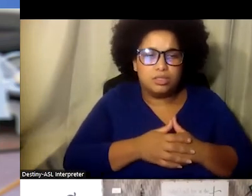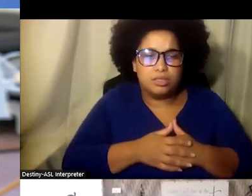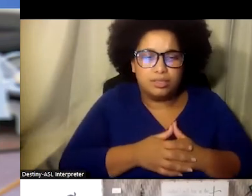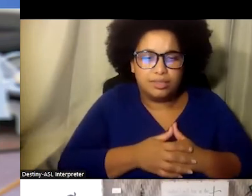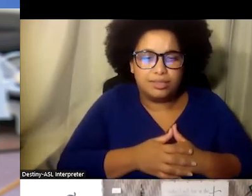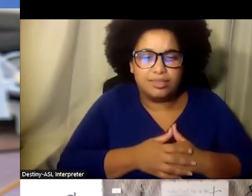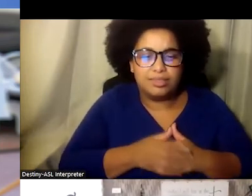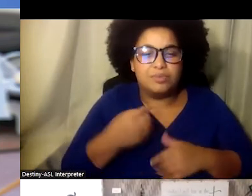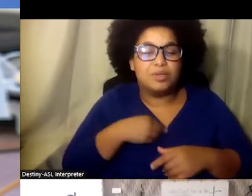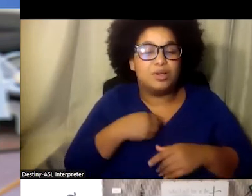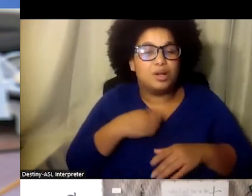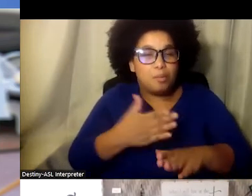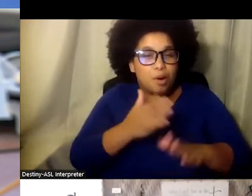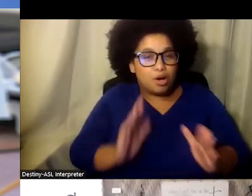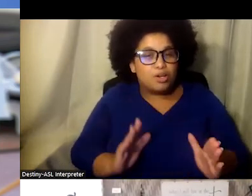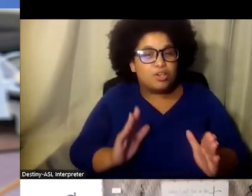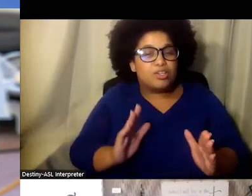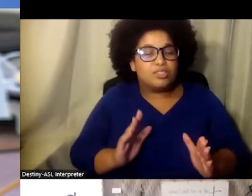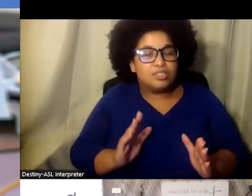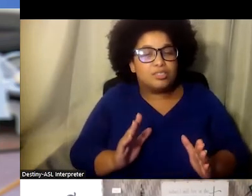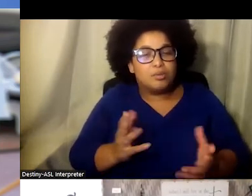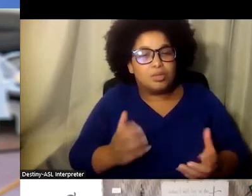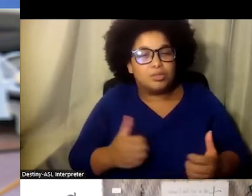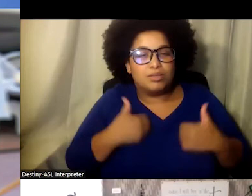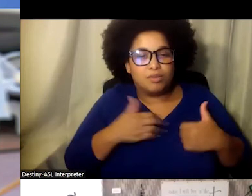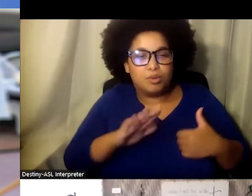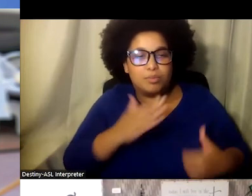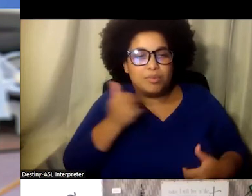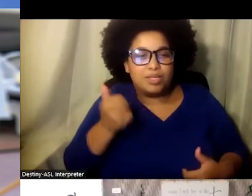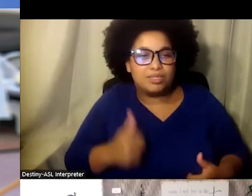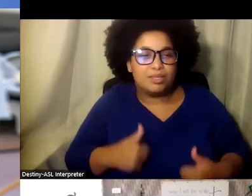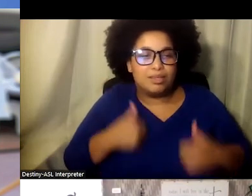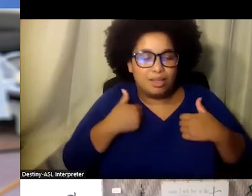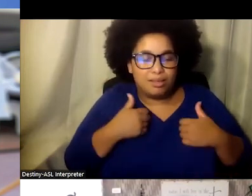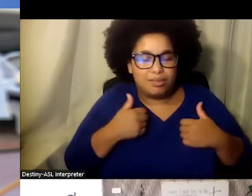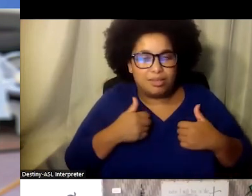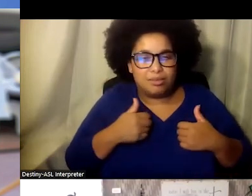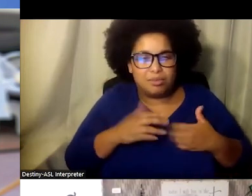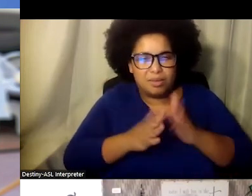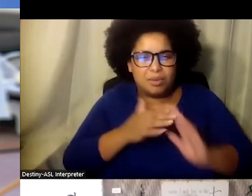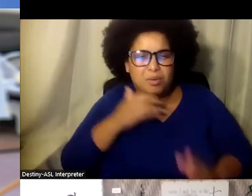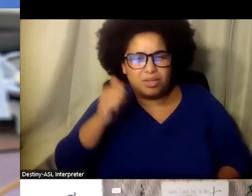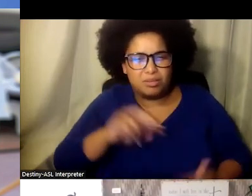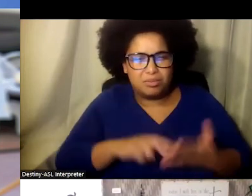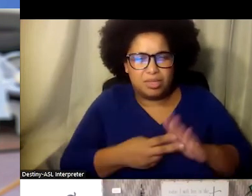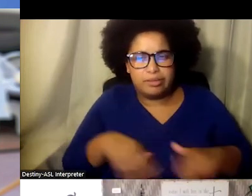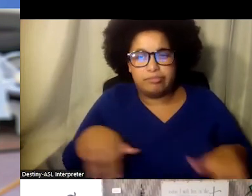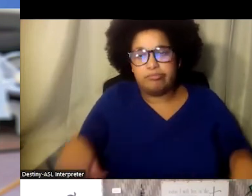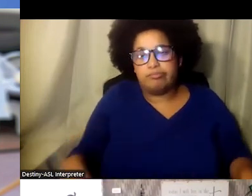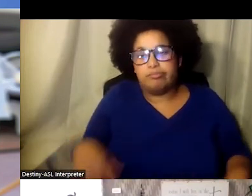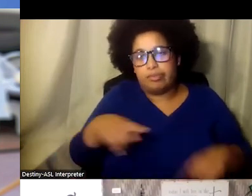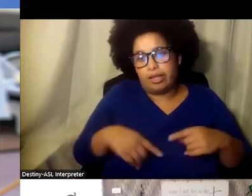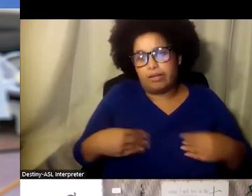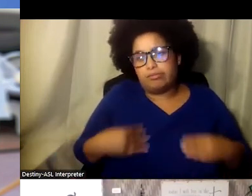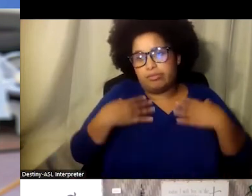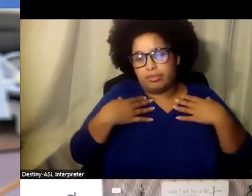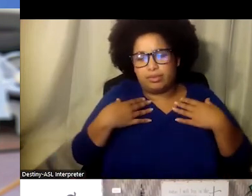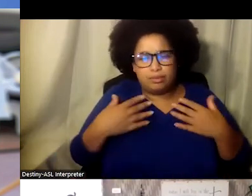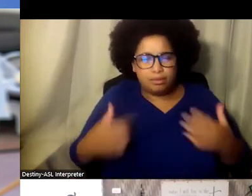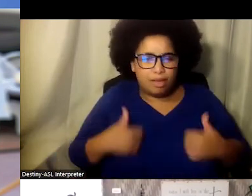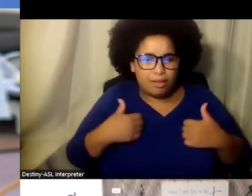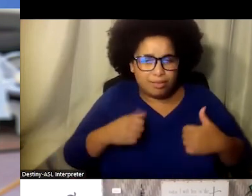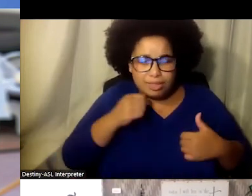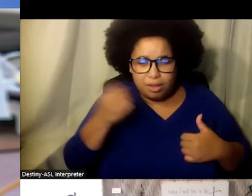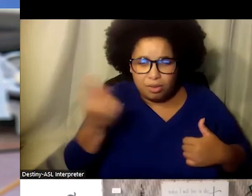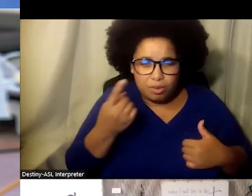are your partners in living your best life. And just because we are aging doesn't mean we cannot have joy in our lives. The world is not always kind to people